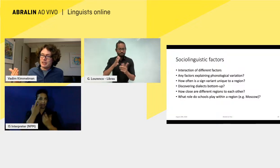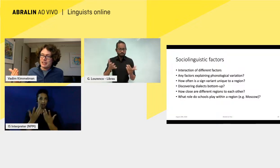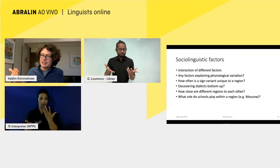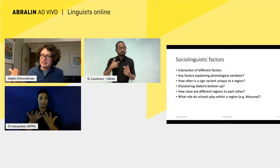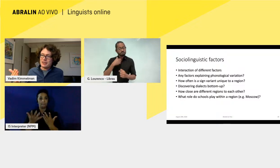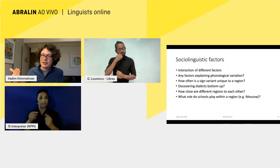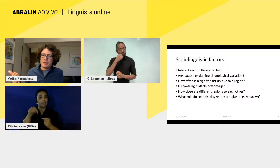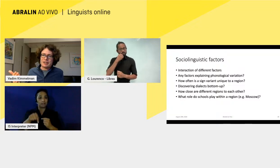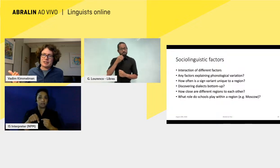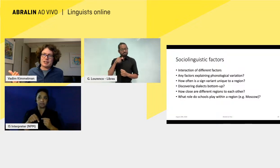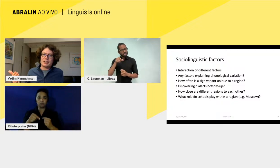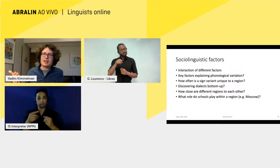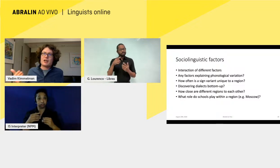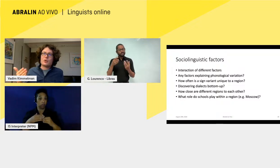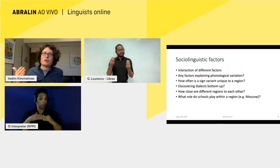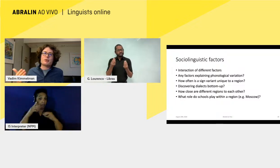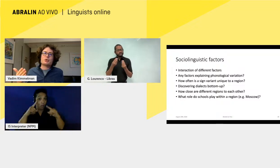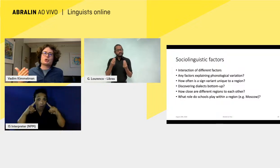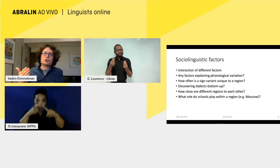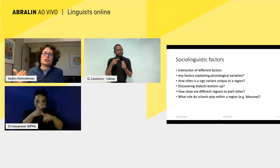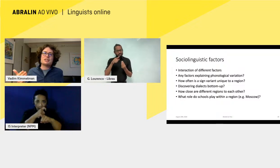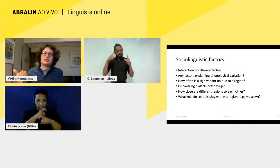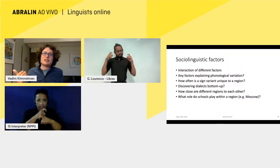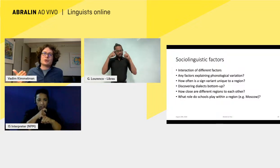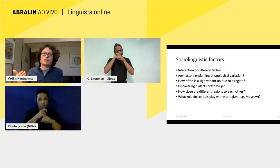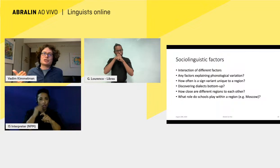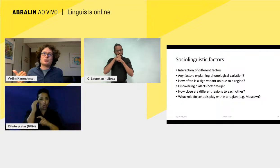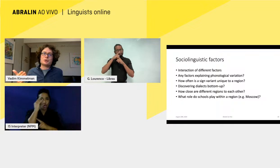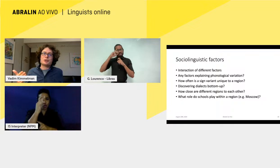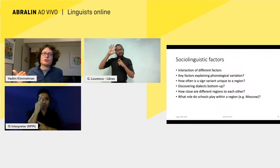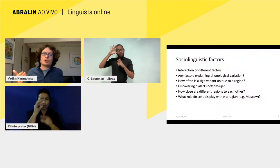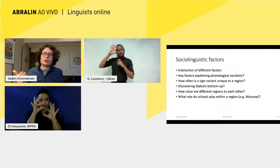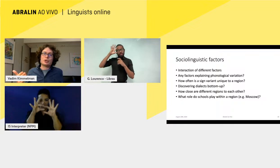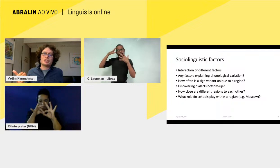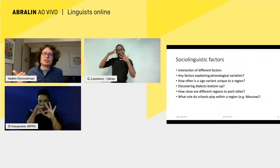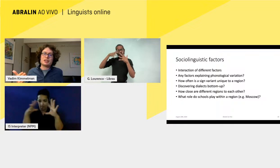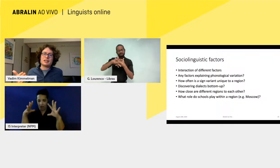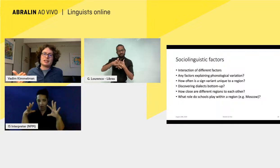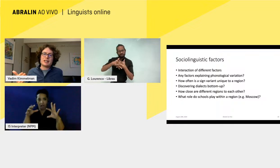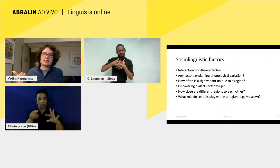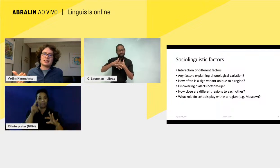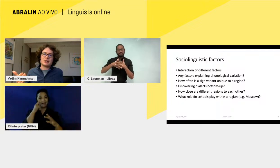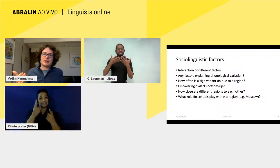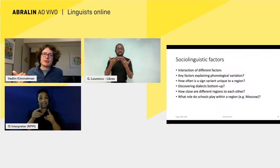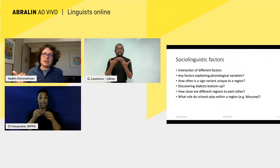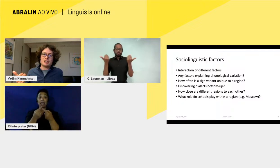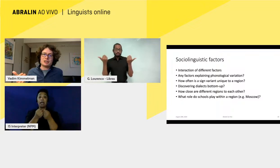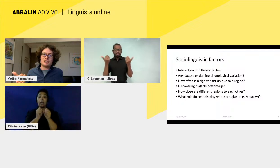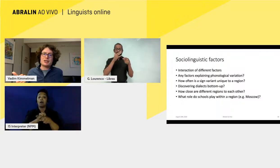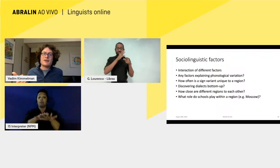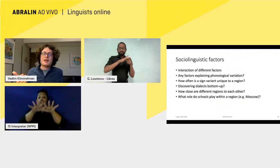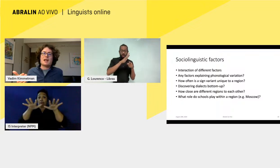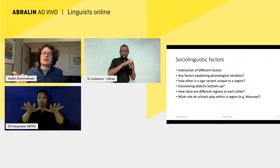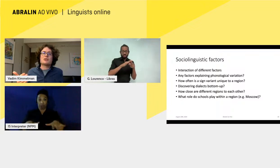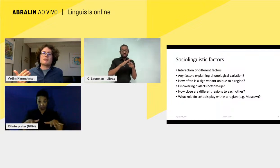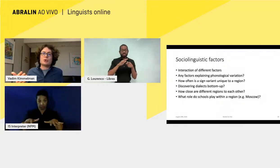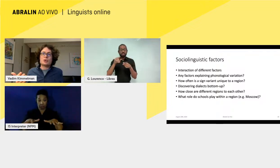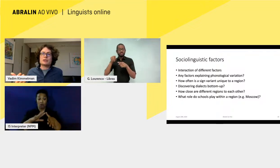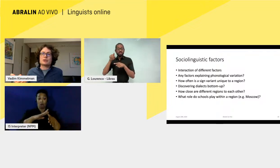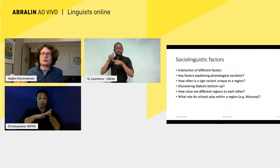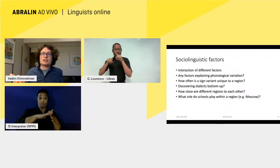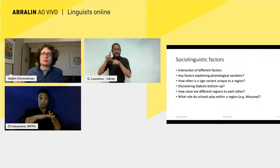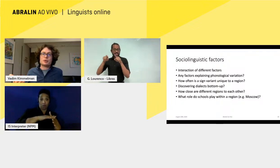extremely complicated theoretically, we maybe should distinguish between phonological and lexical variation